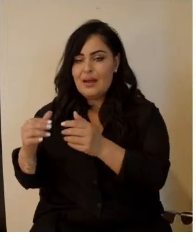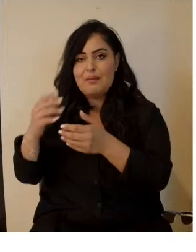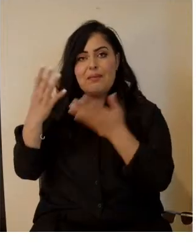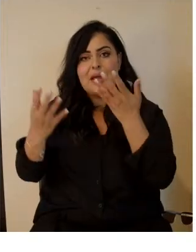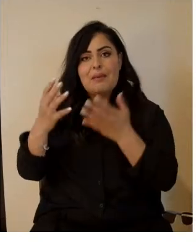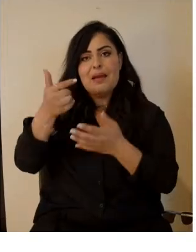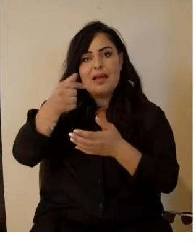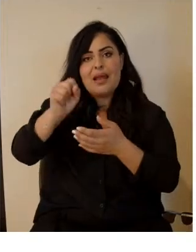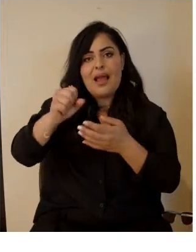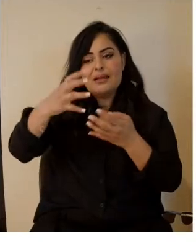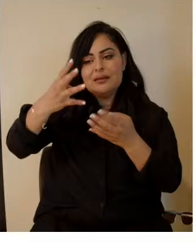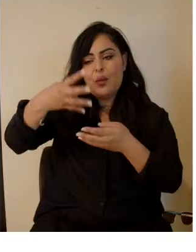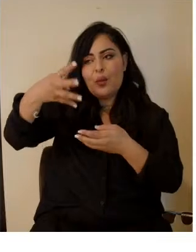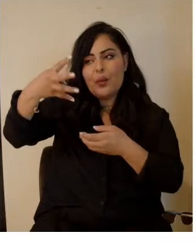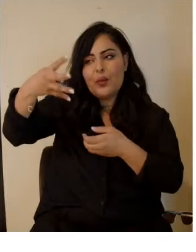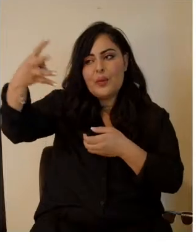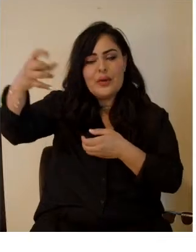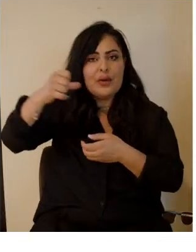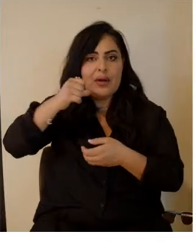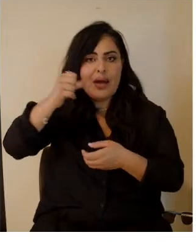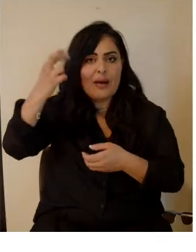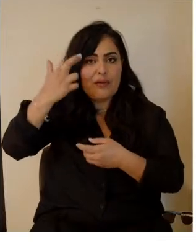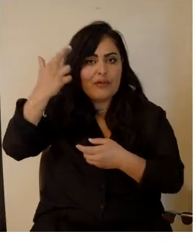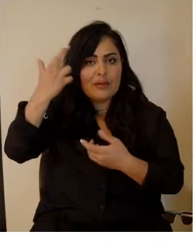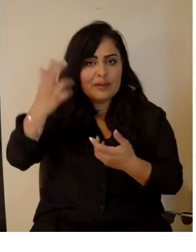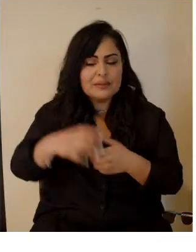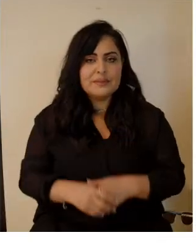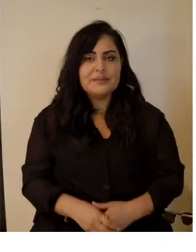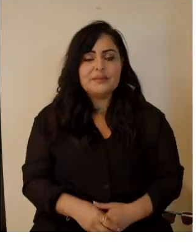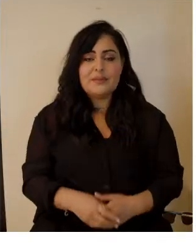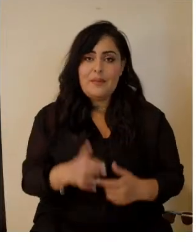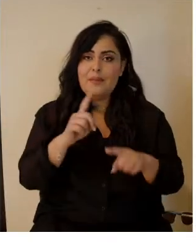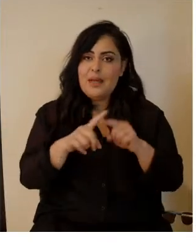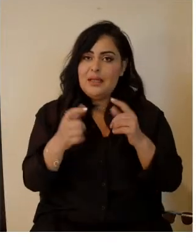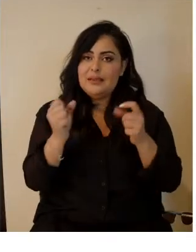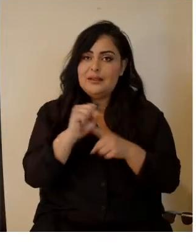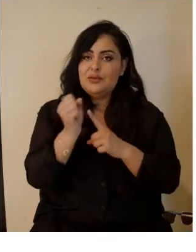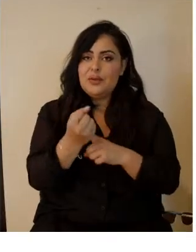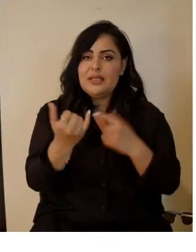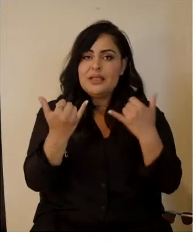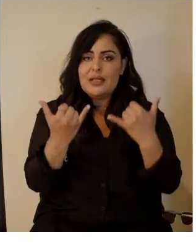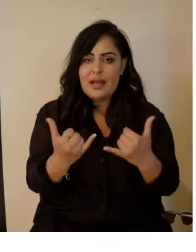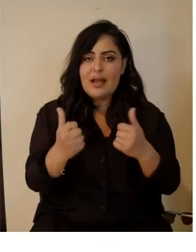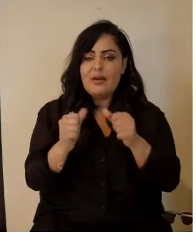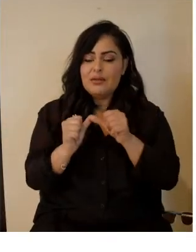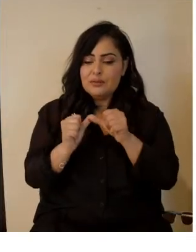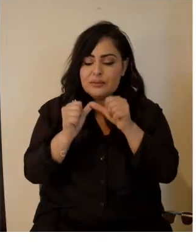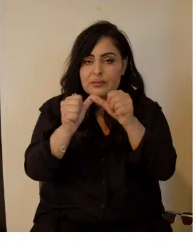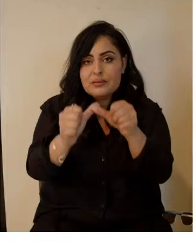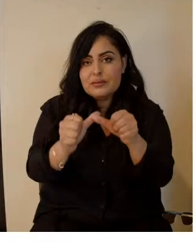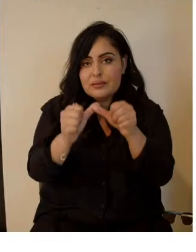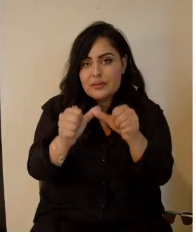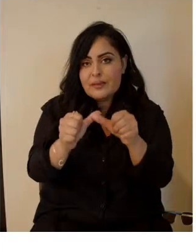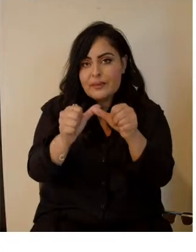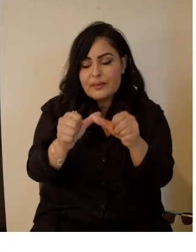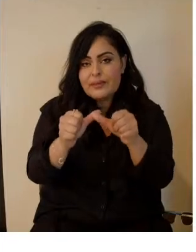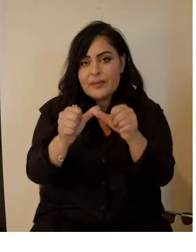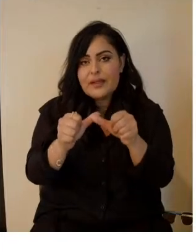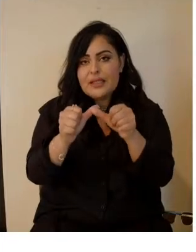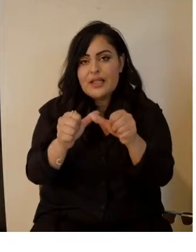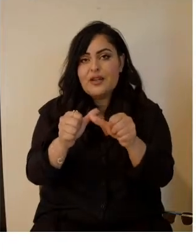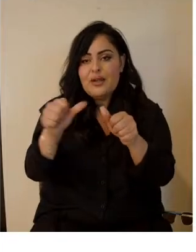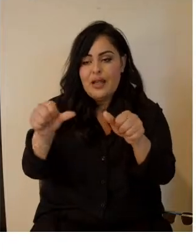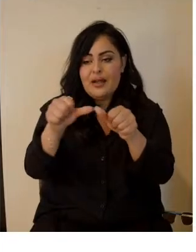we're continuing to work towards that. However, we're at a situation now that as we get farther into